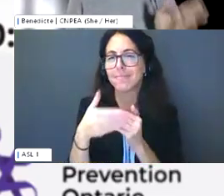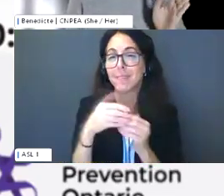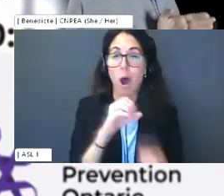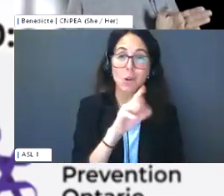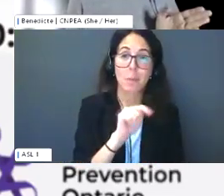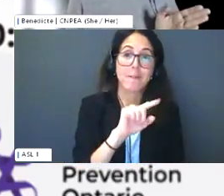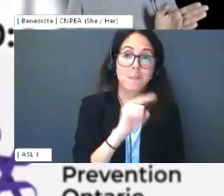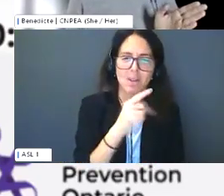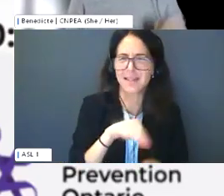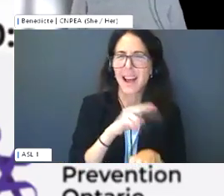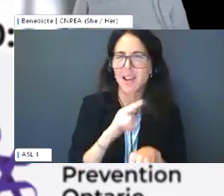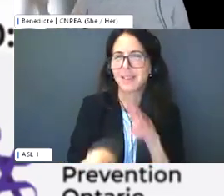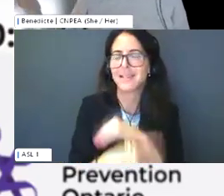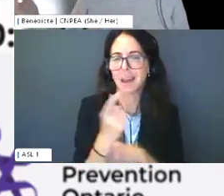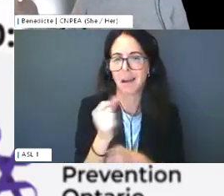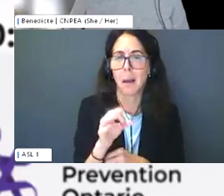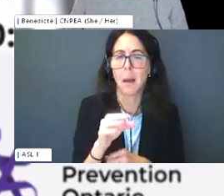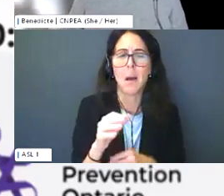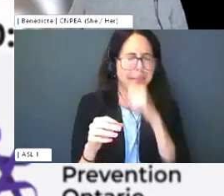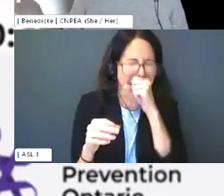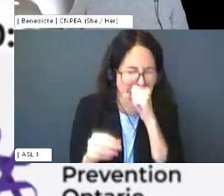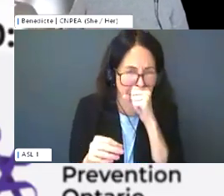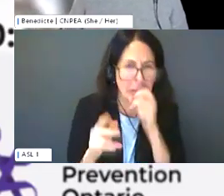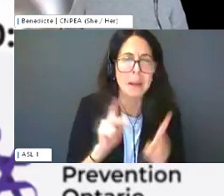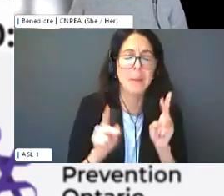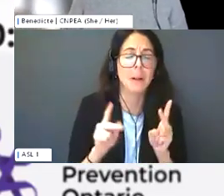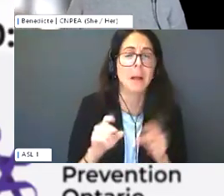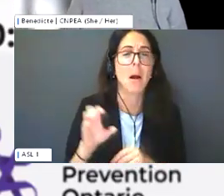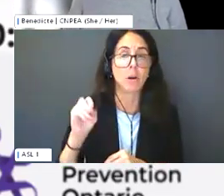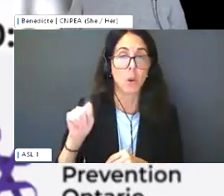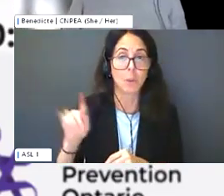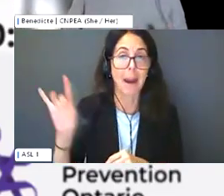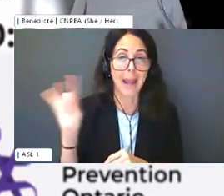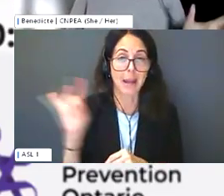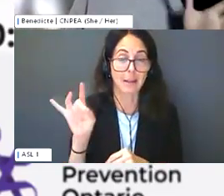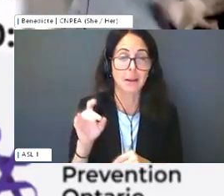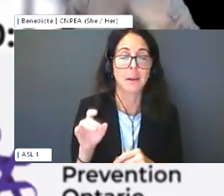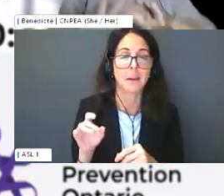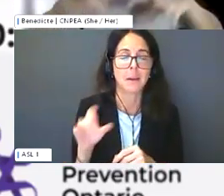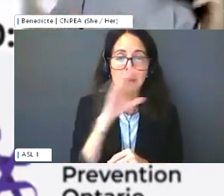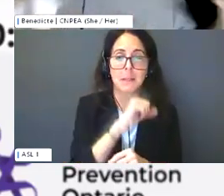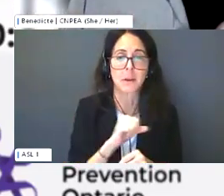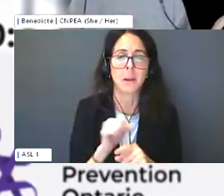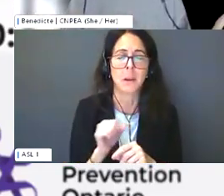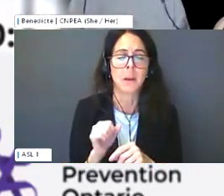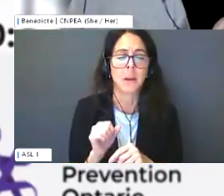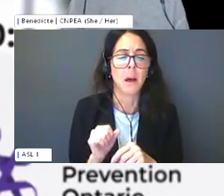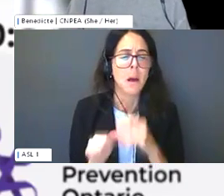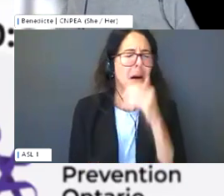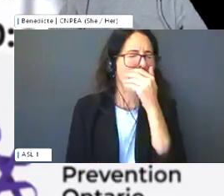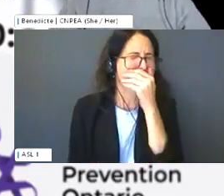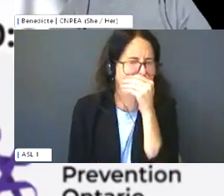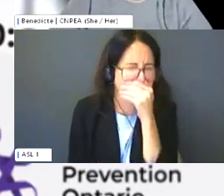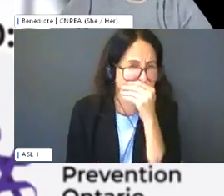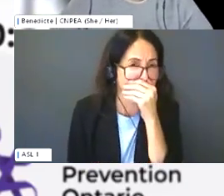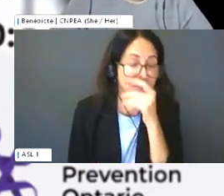which is National Day of Older People, and October 8th, which is Ageism Awareness Day. So it sort of covers